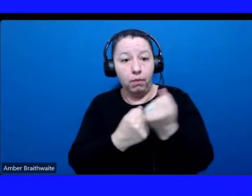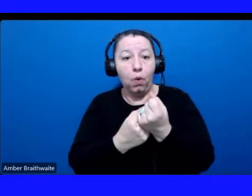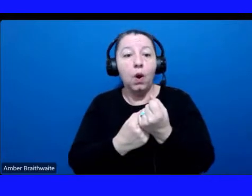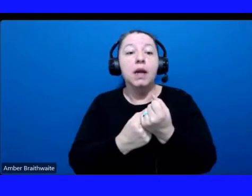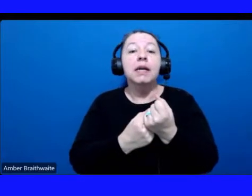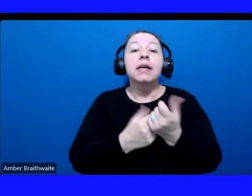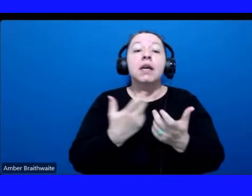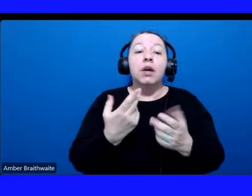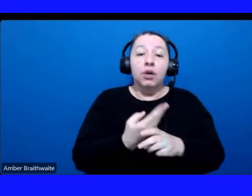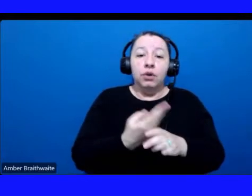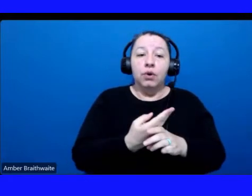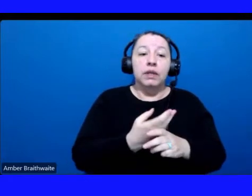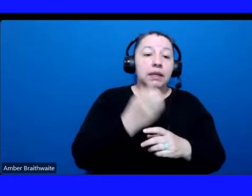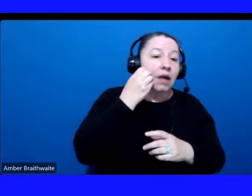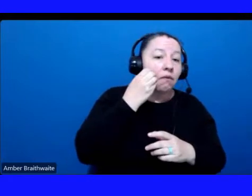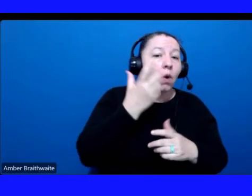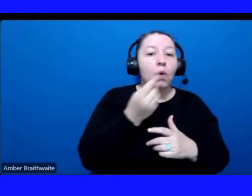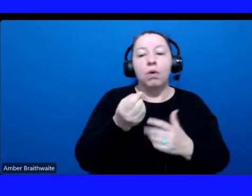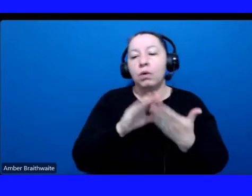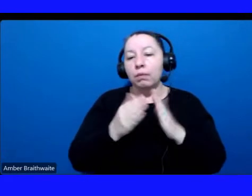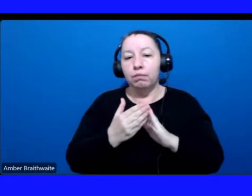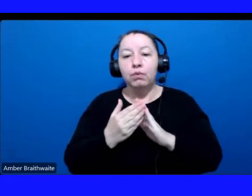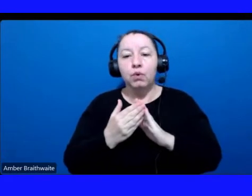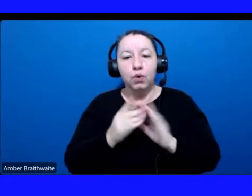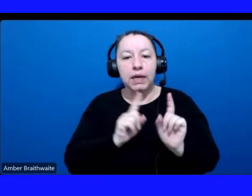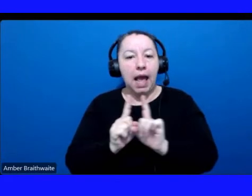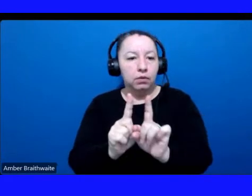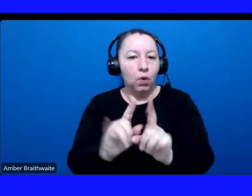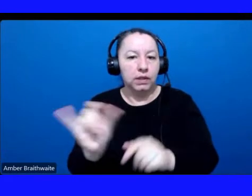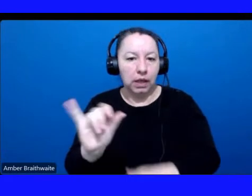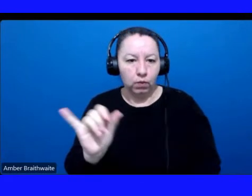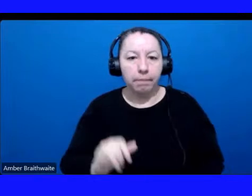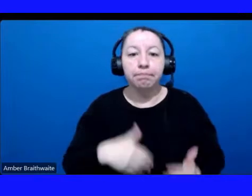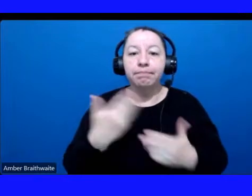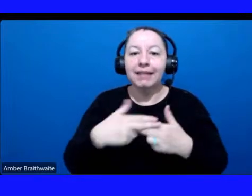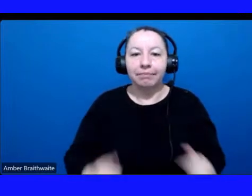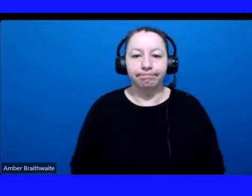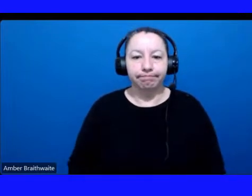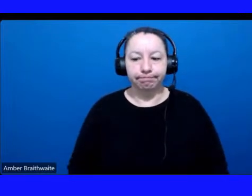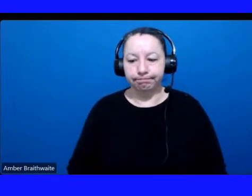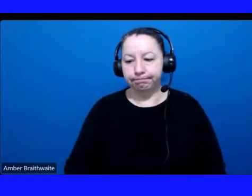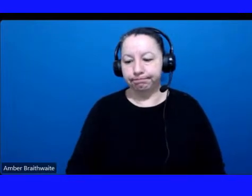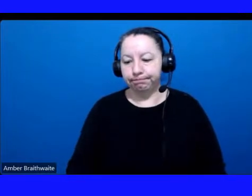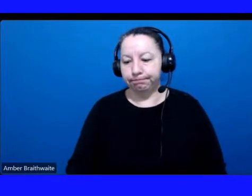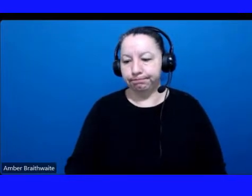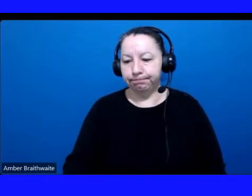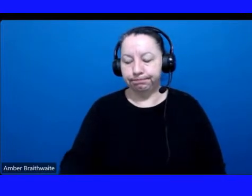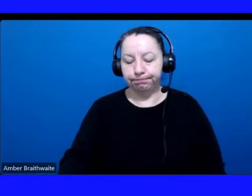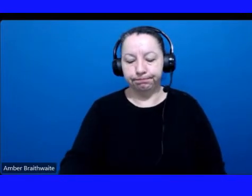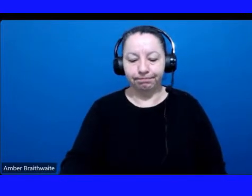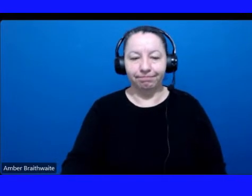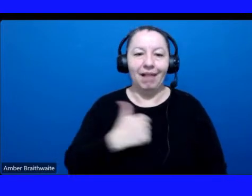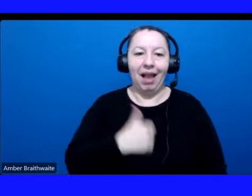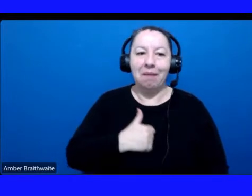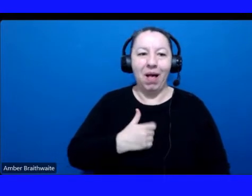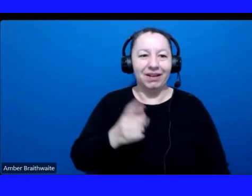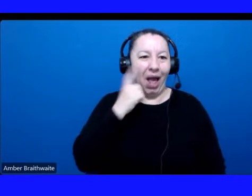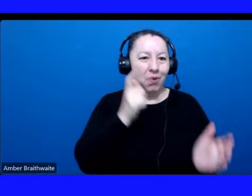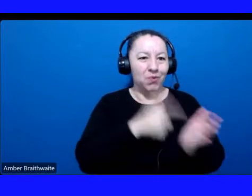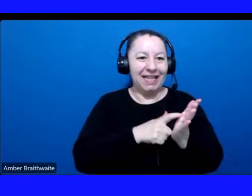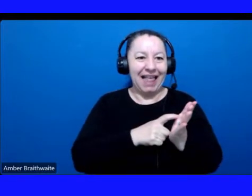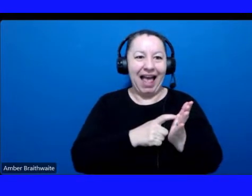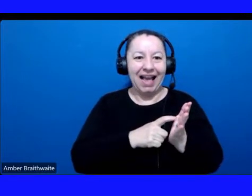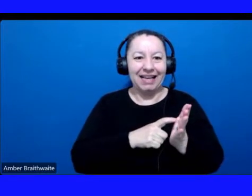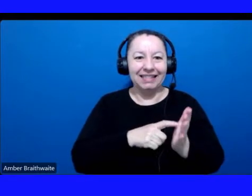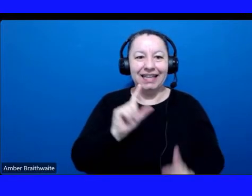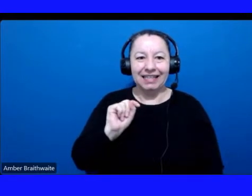benefit applications, and providing housing assistance. They must offer walk-in services and, as required by the Brad H.